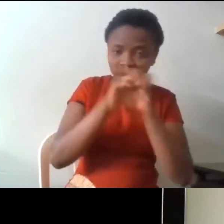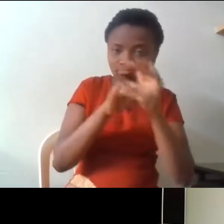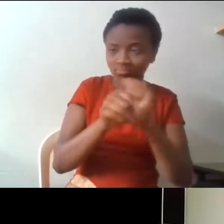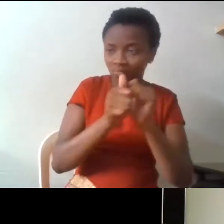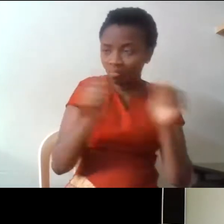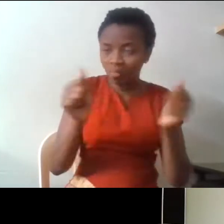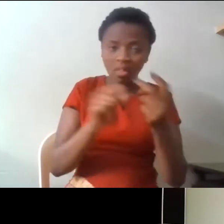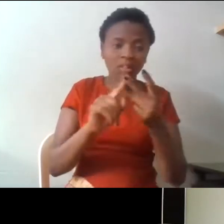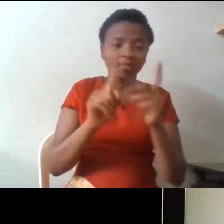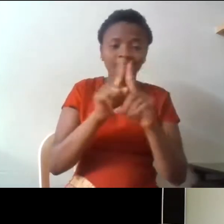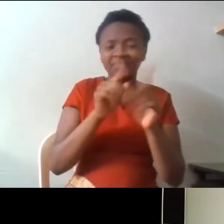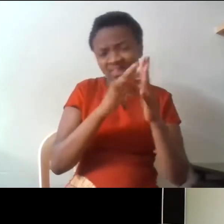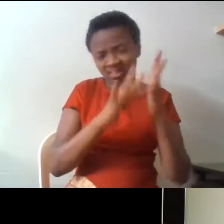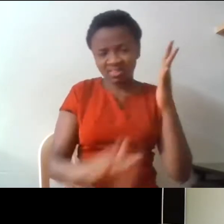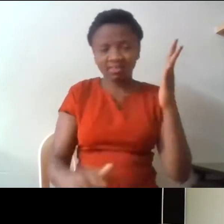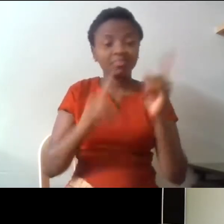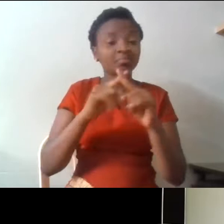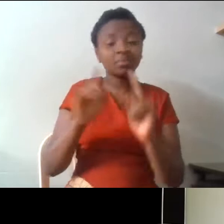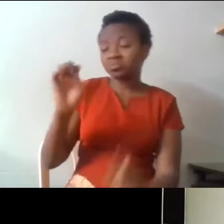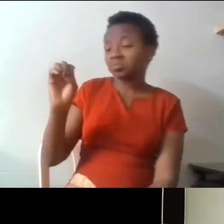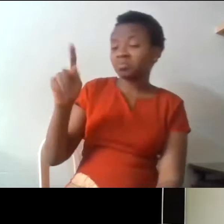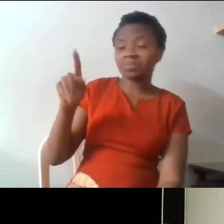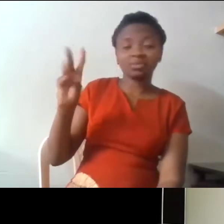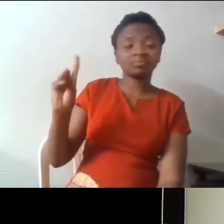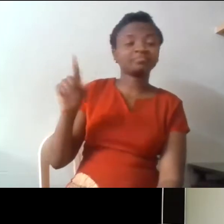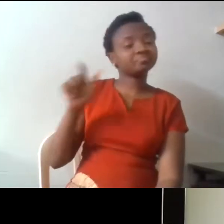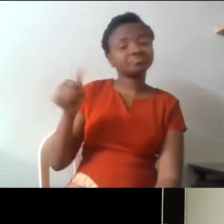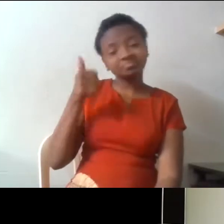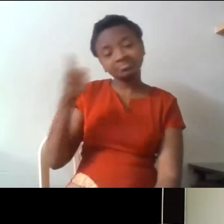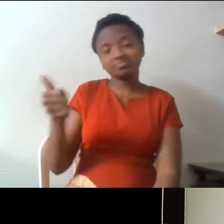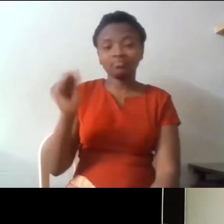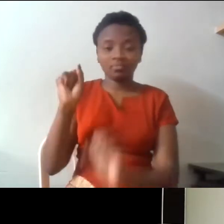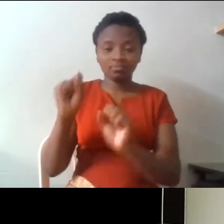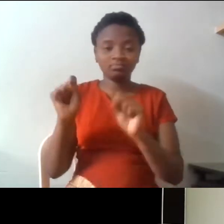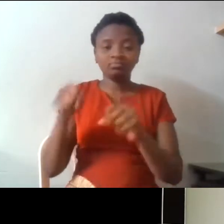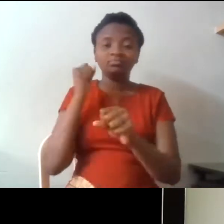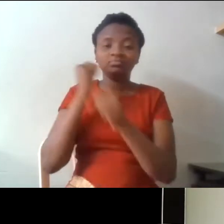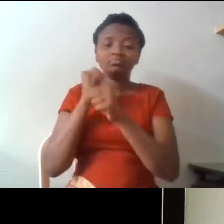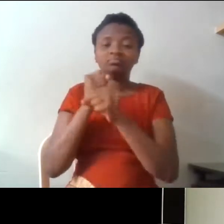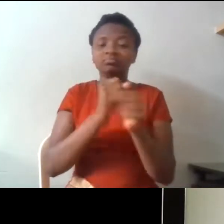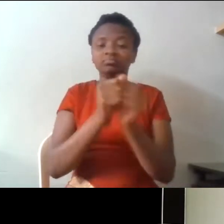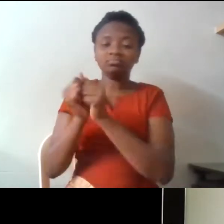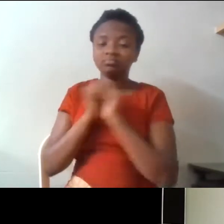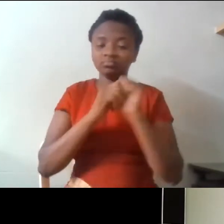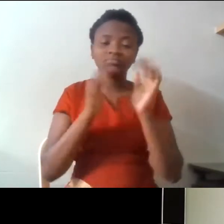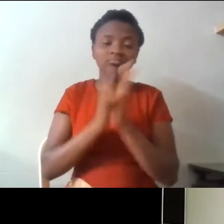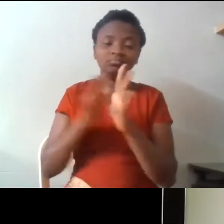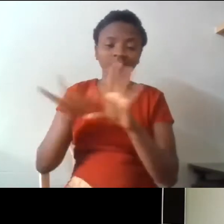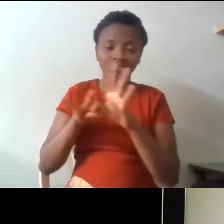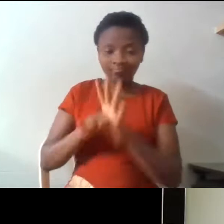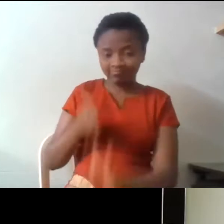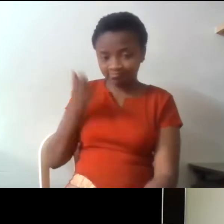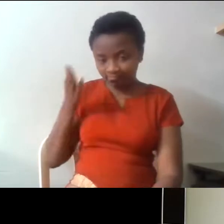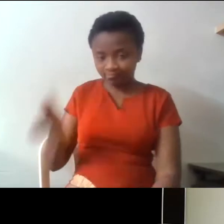And OPDs are the best placed in the community to work with their members to collect vital information,